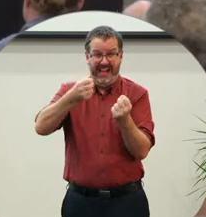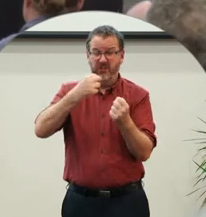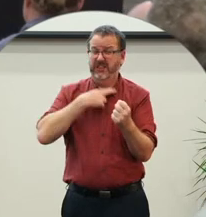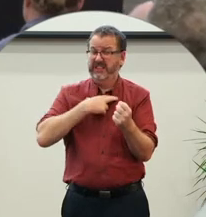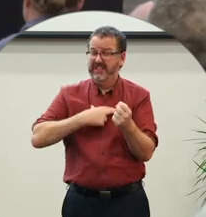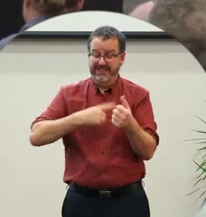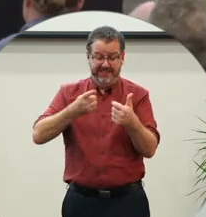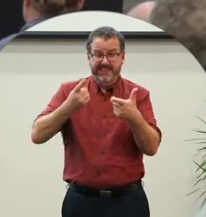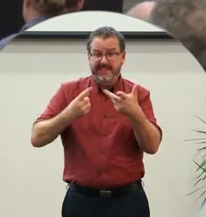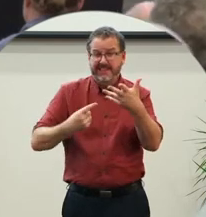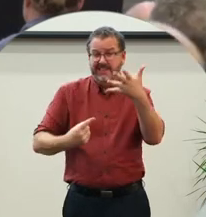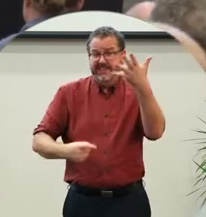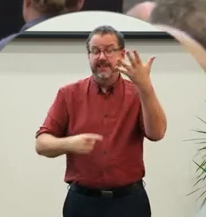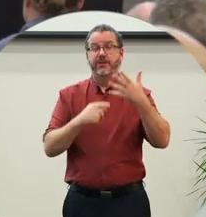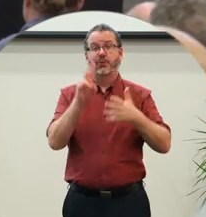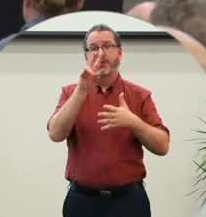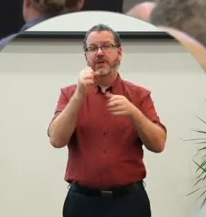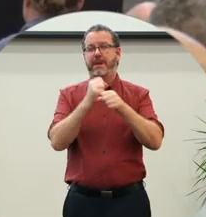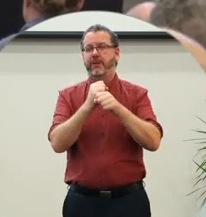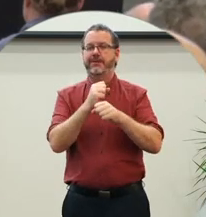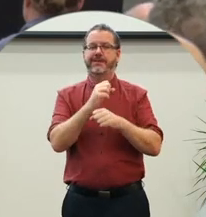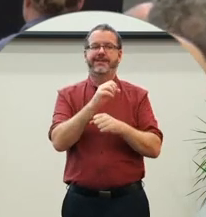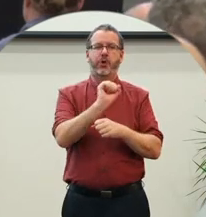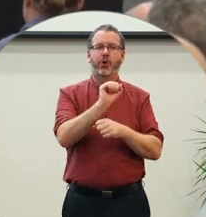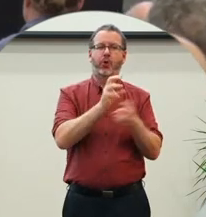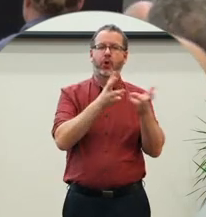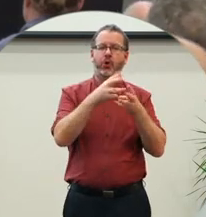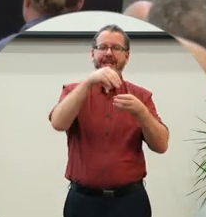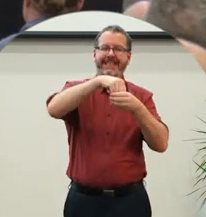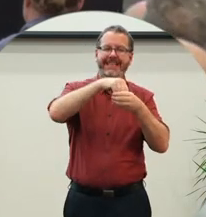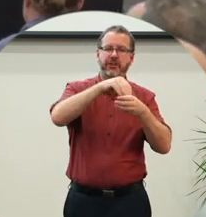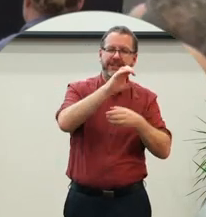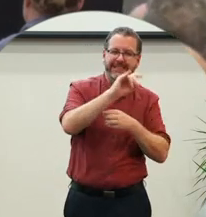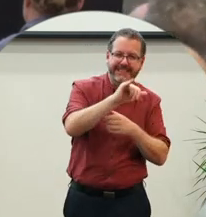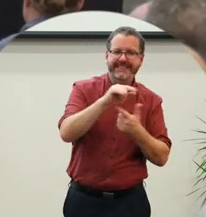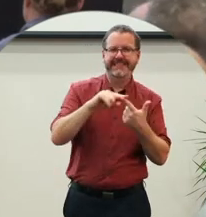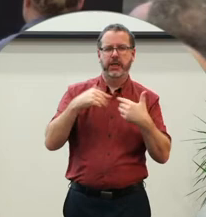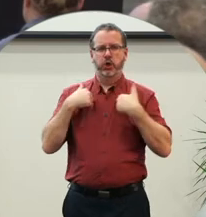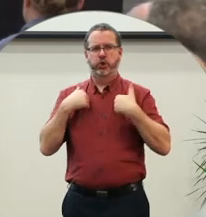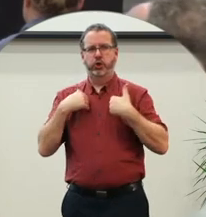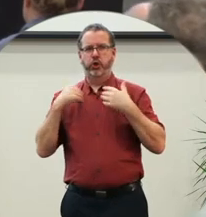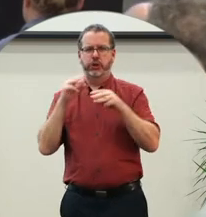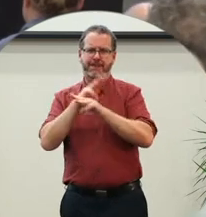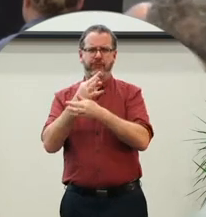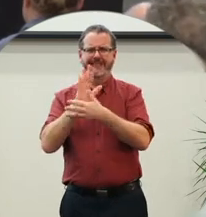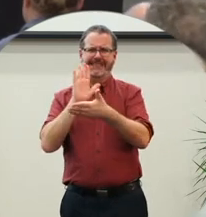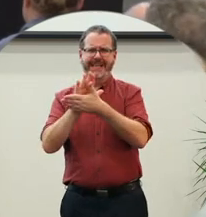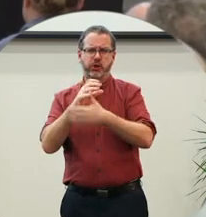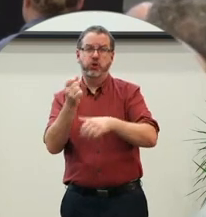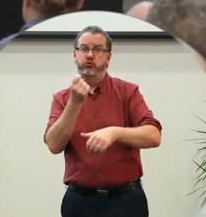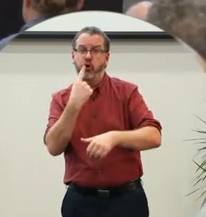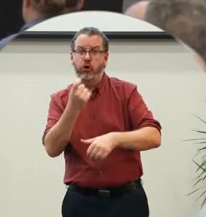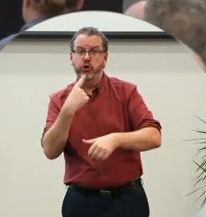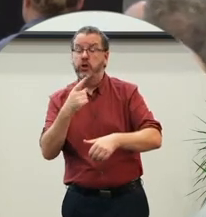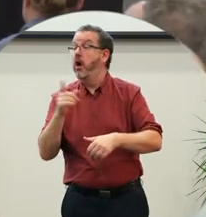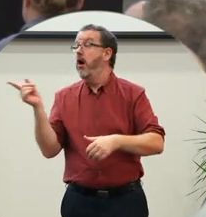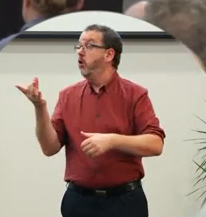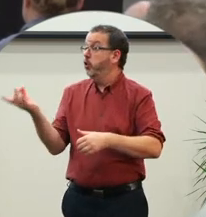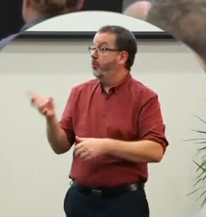I didn't even get to questions about her work in the inner city and the concerned parents against drugs. She was asking, would there be a film?